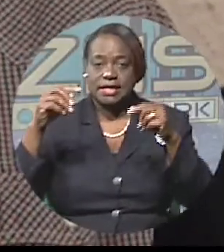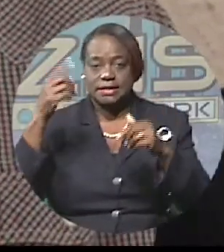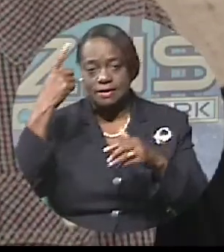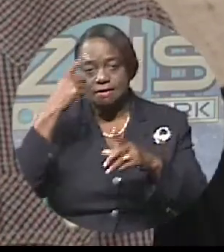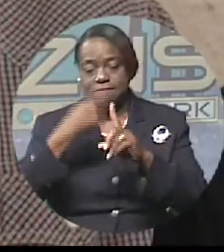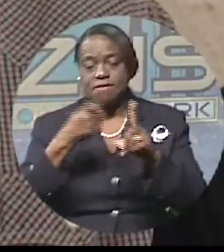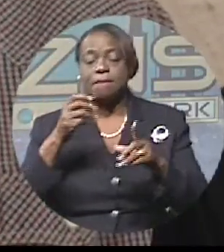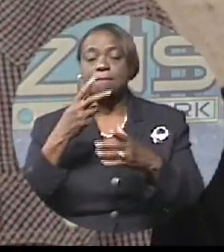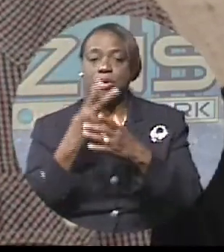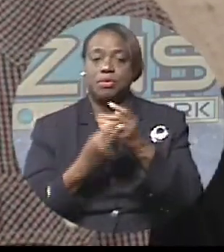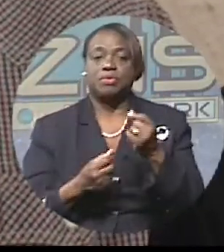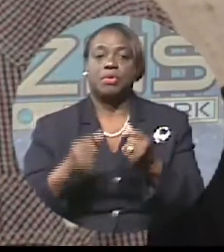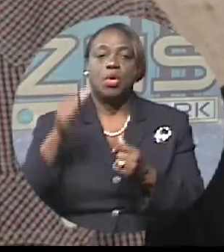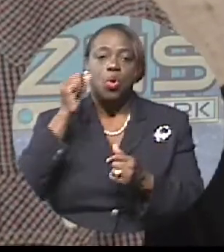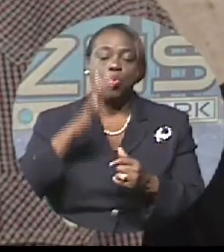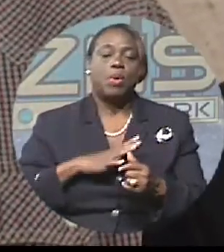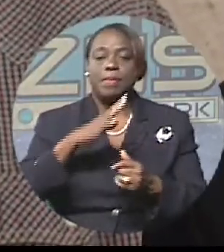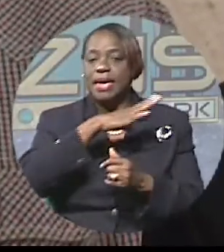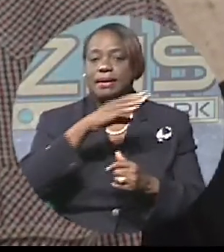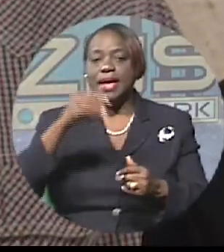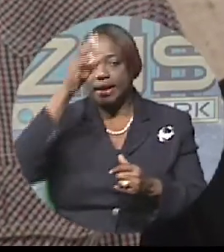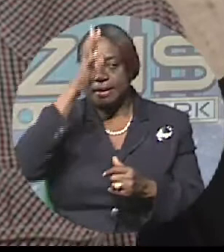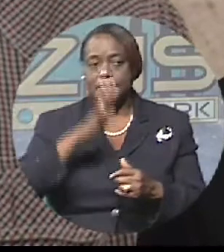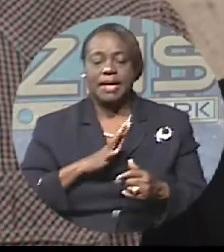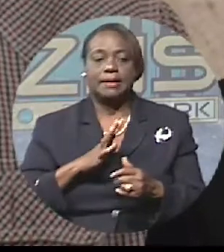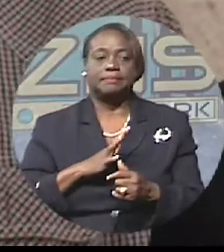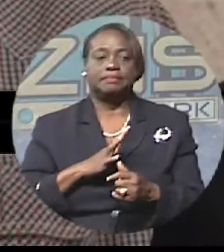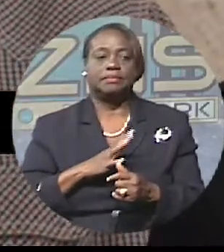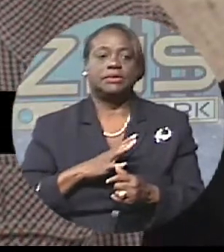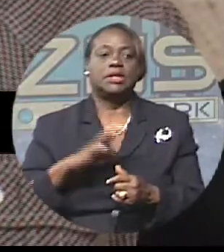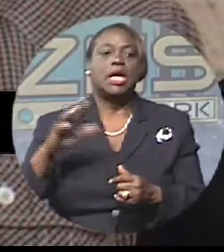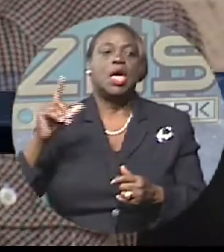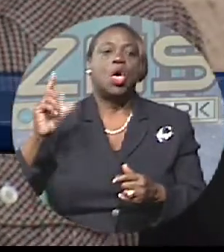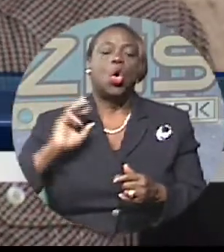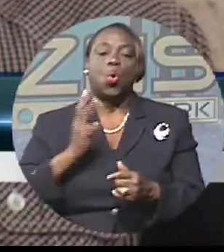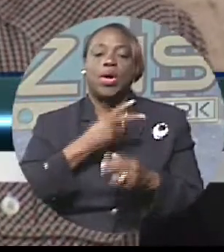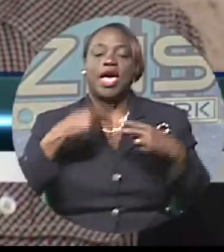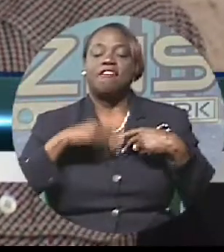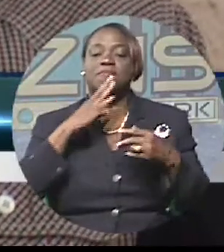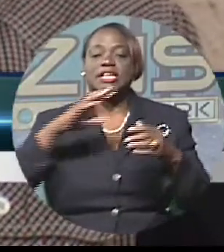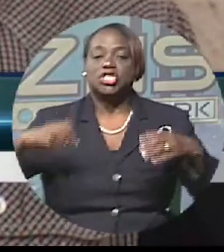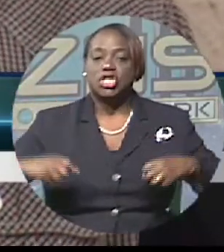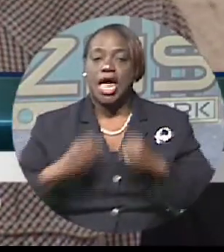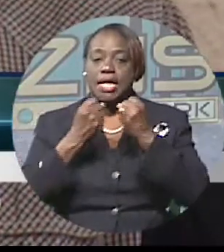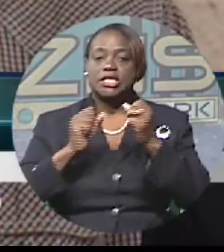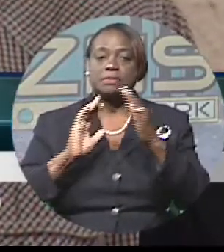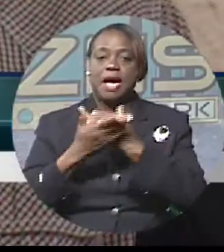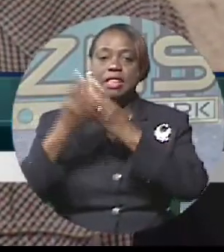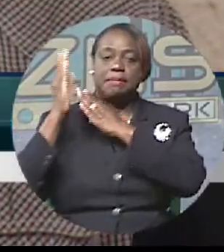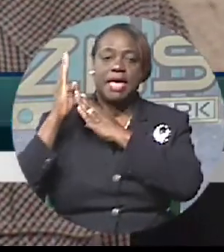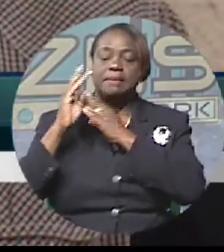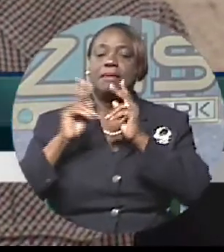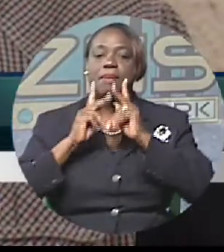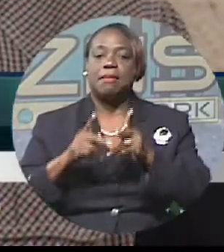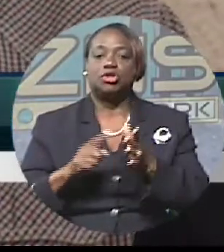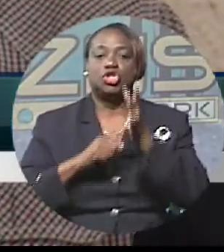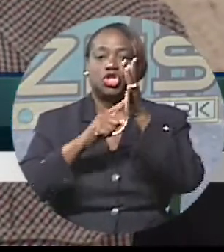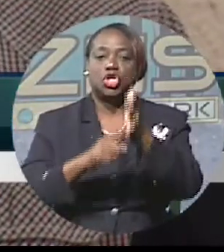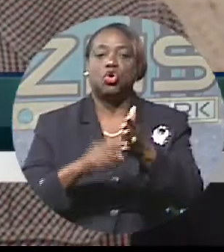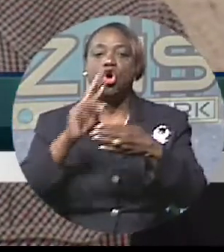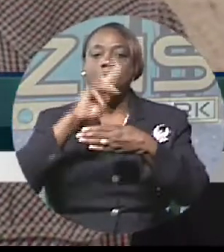ready to throw punches and make the Bahamas proud. We have been challenged by the Bahamian public to show results